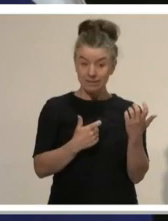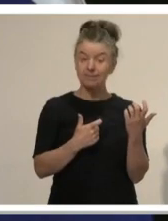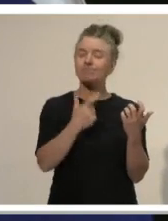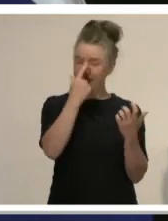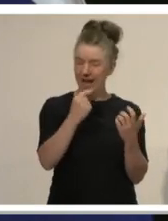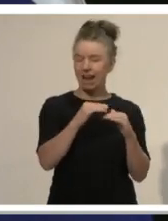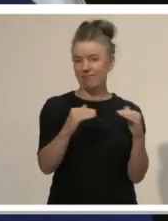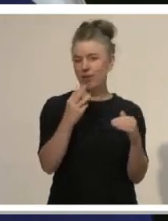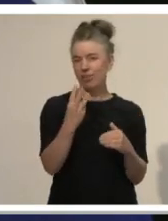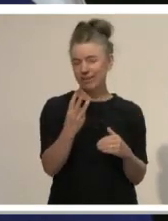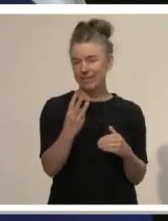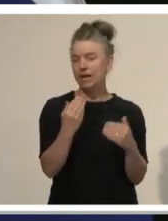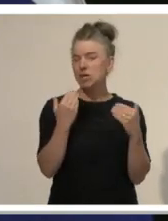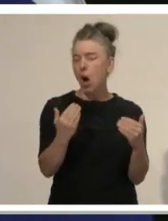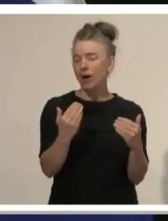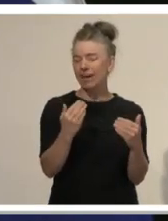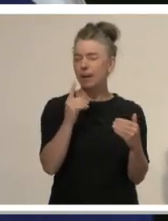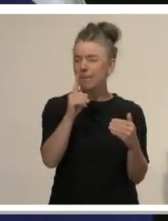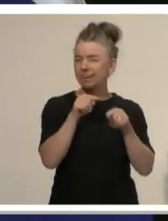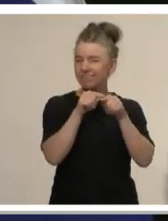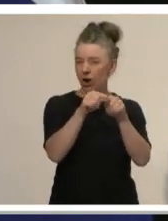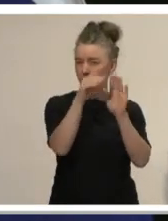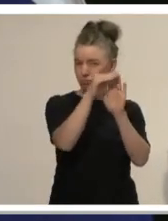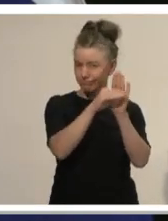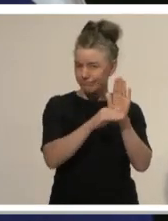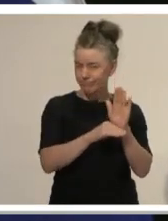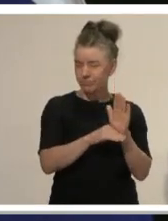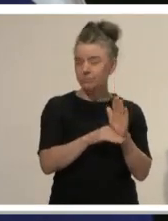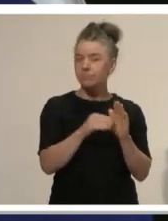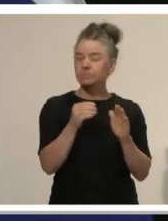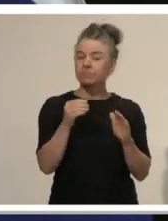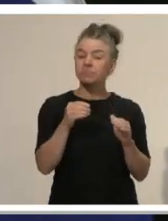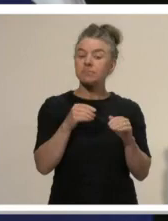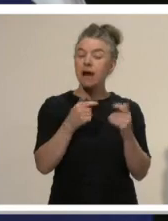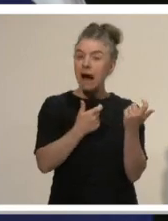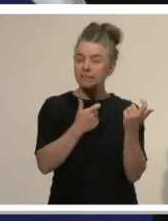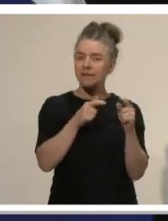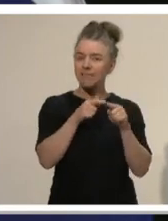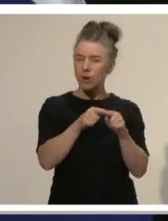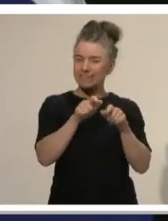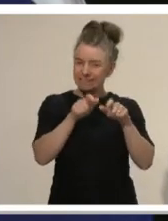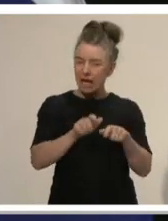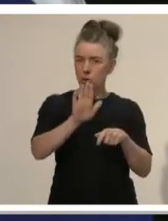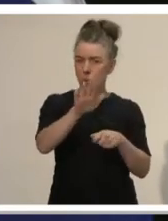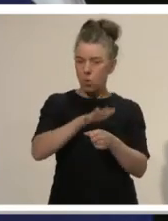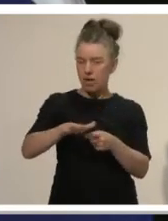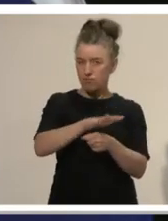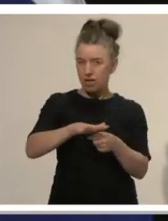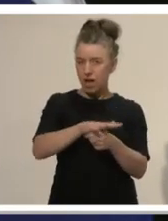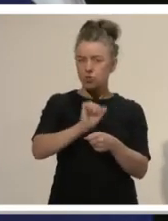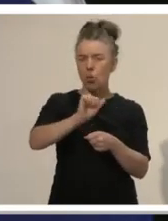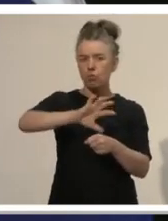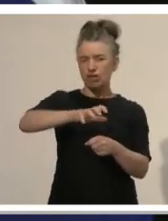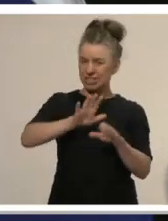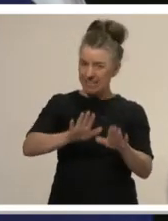3. Hunting can go ahead under Alert Level 3, so long as you stay in your region, so long as you stay in